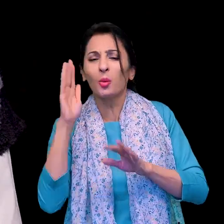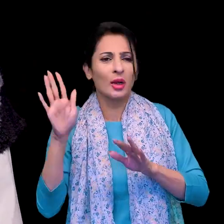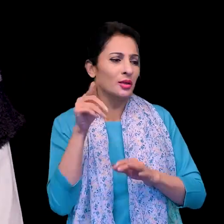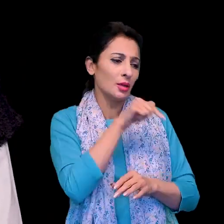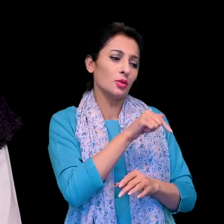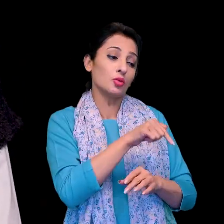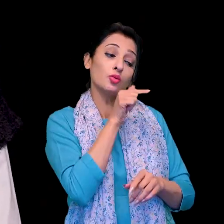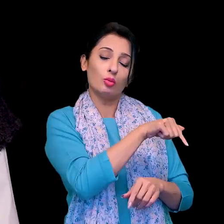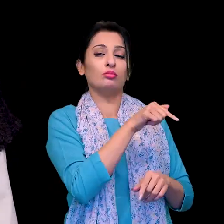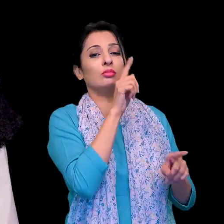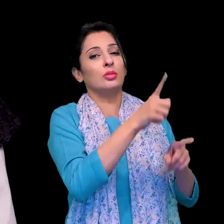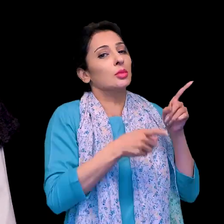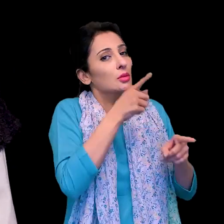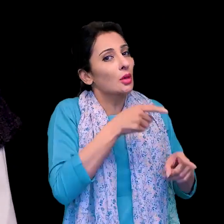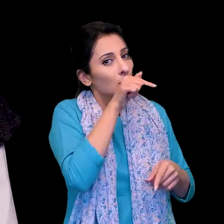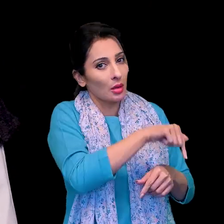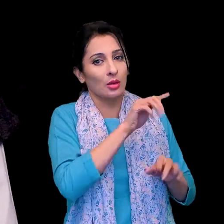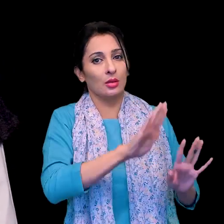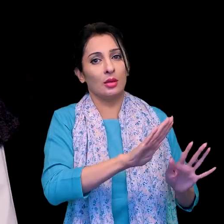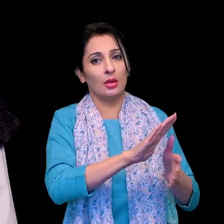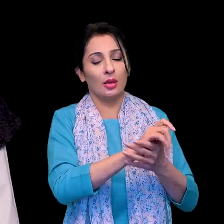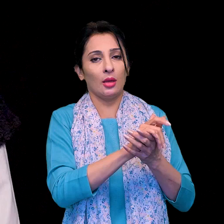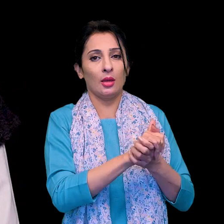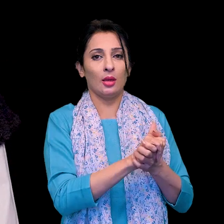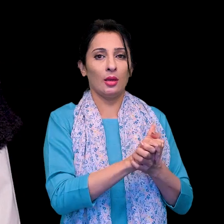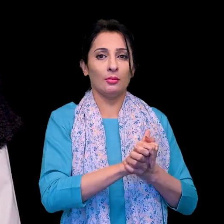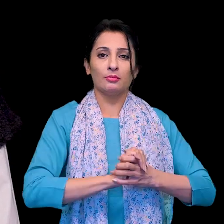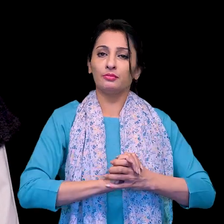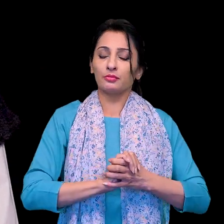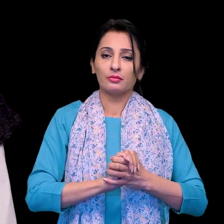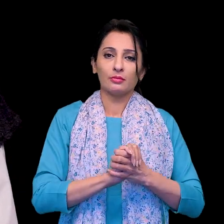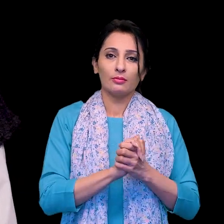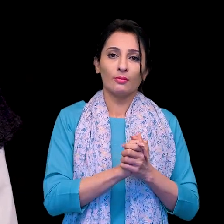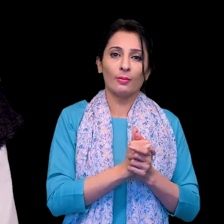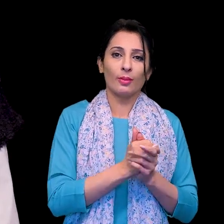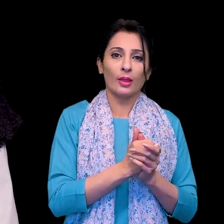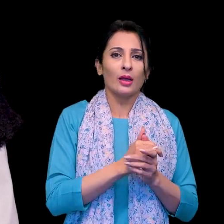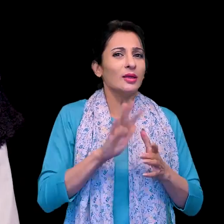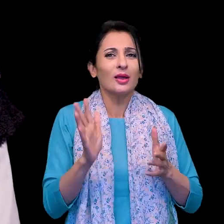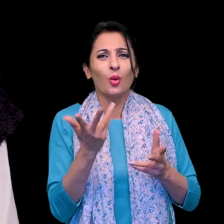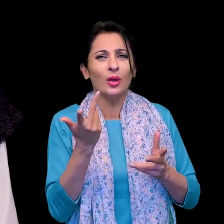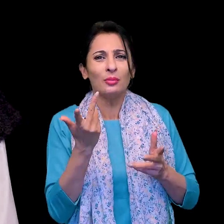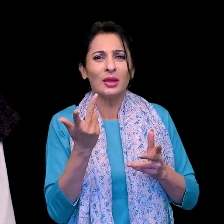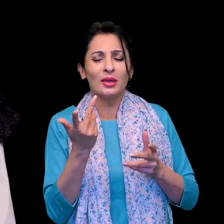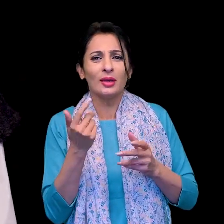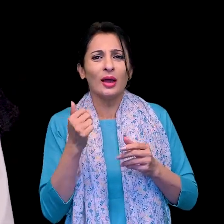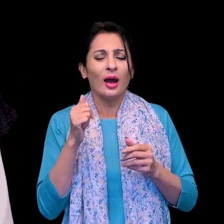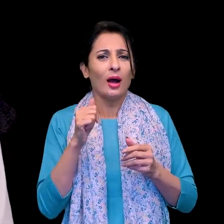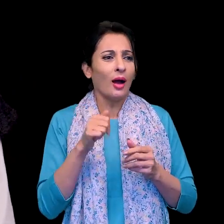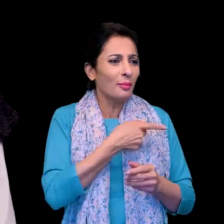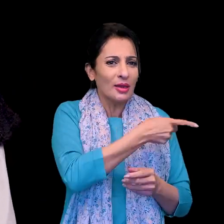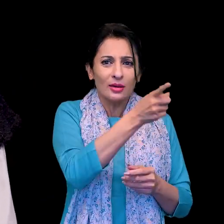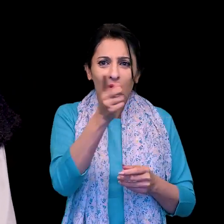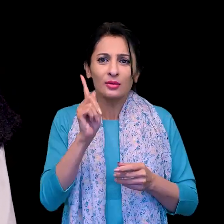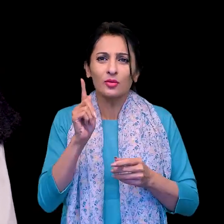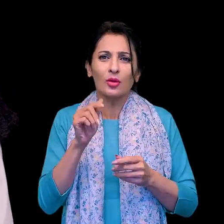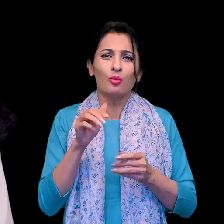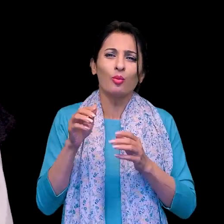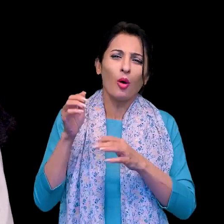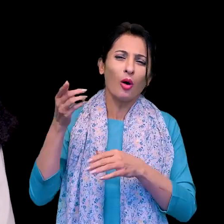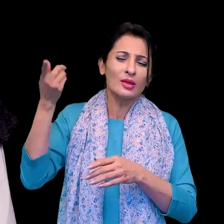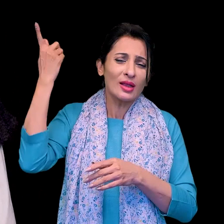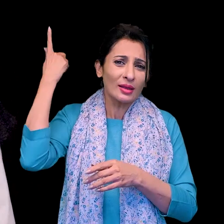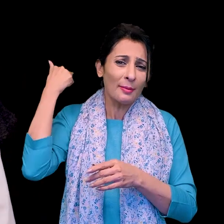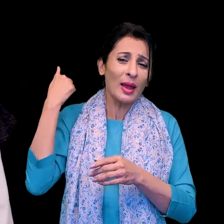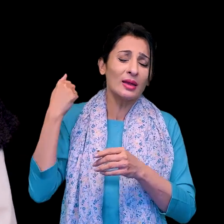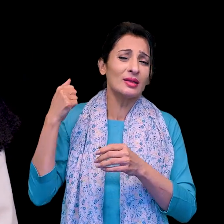victims are questioned and berated with their role in their sexual assault in court. Despite years of